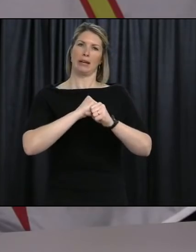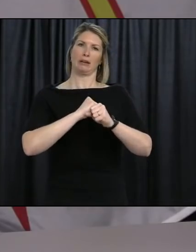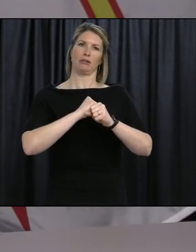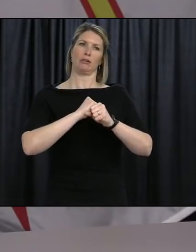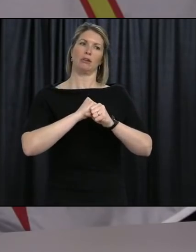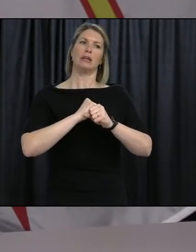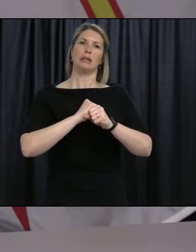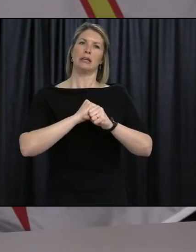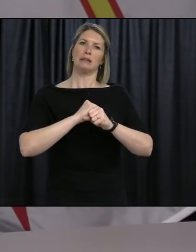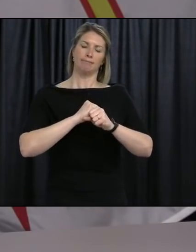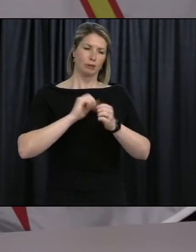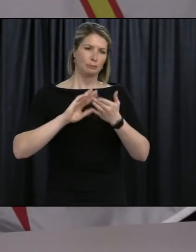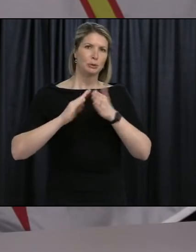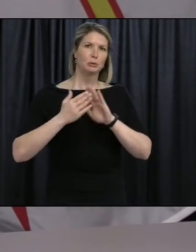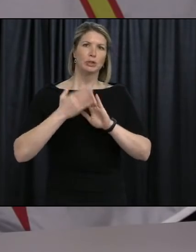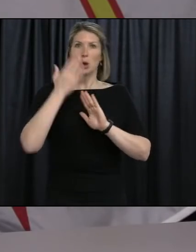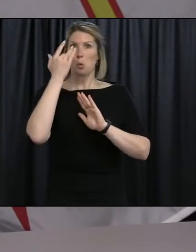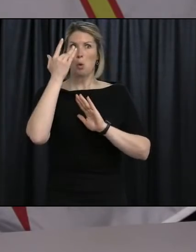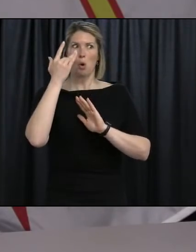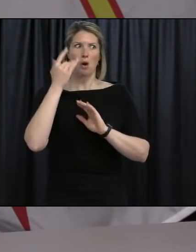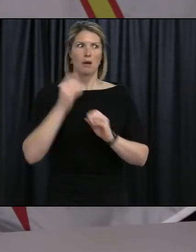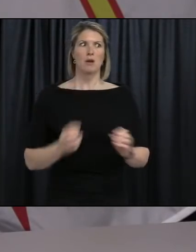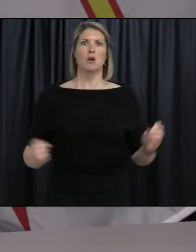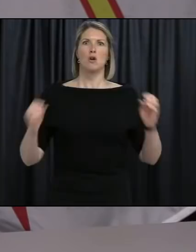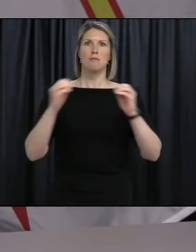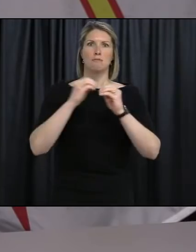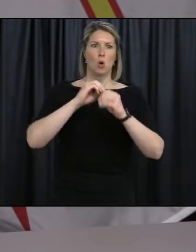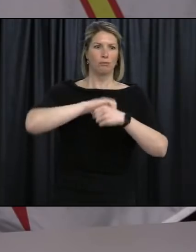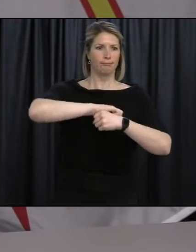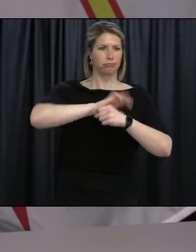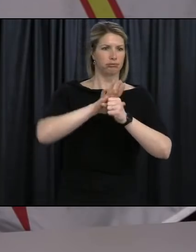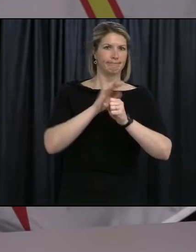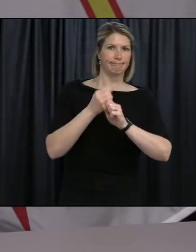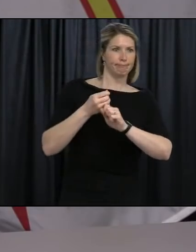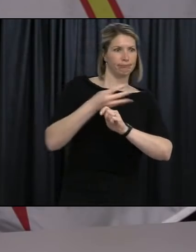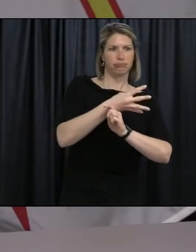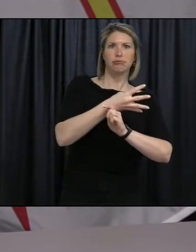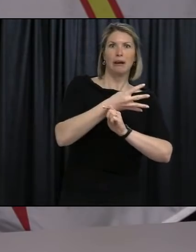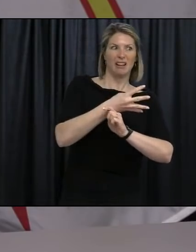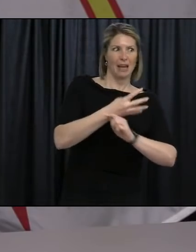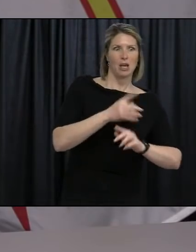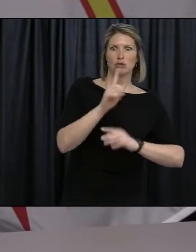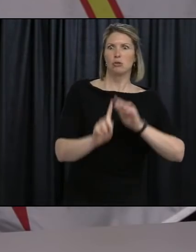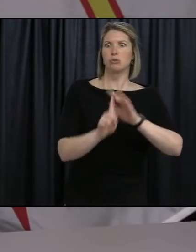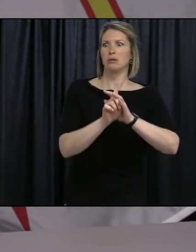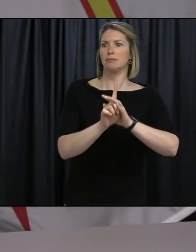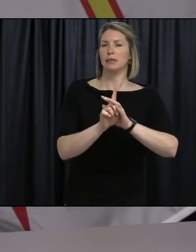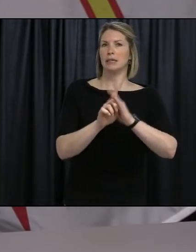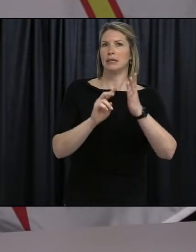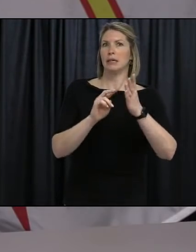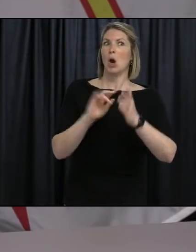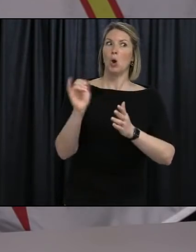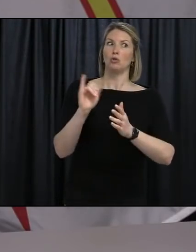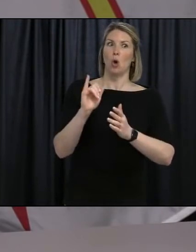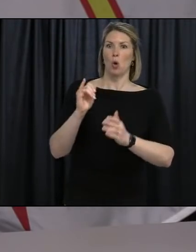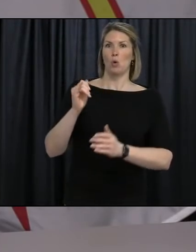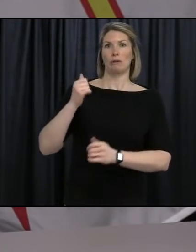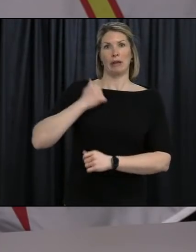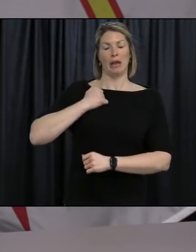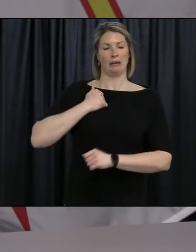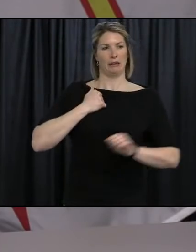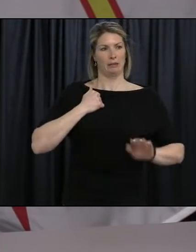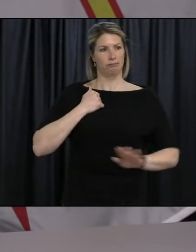concern, there's a lot more spread. We're seeing more disease in the provinces elsewhere in the country.